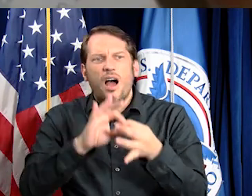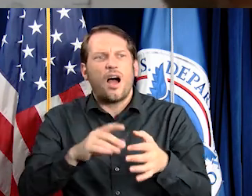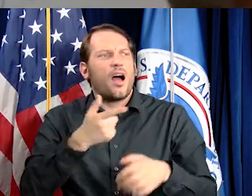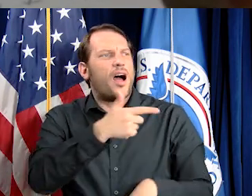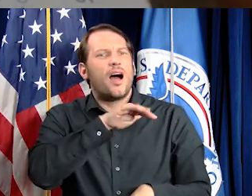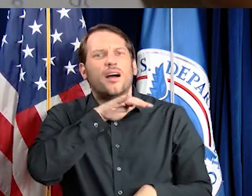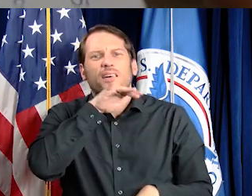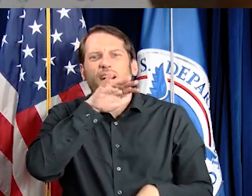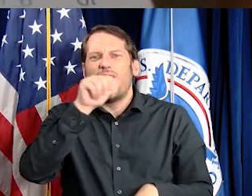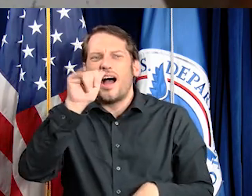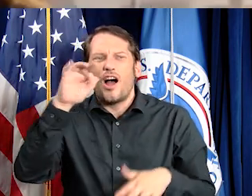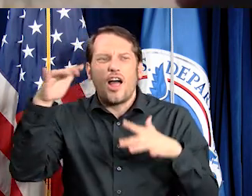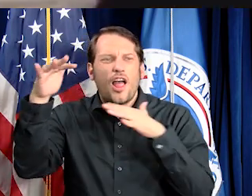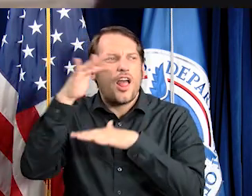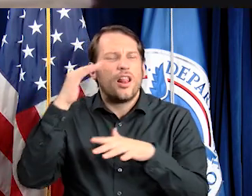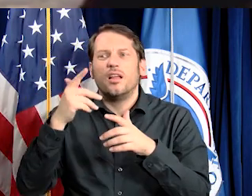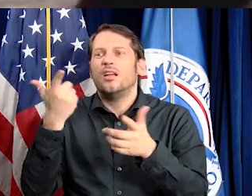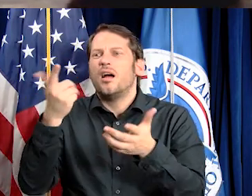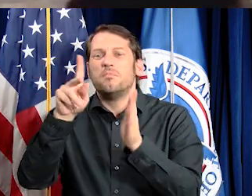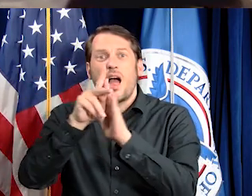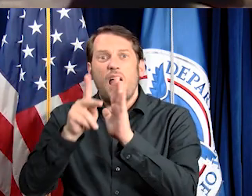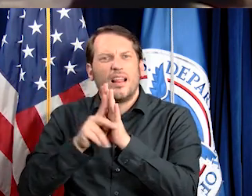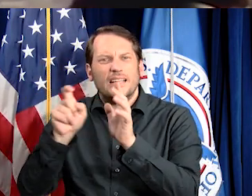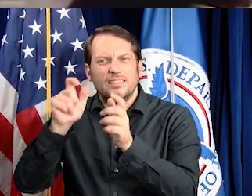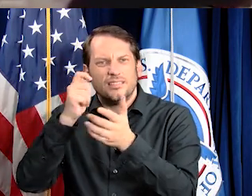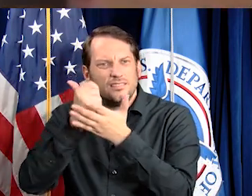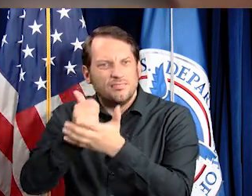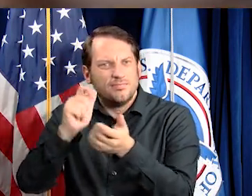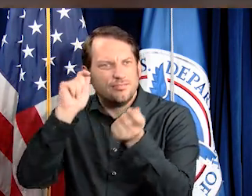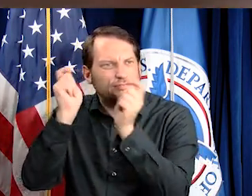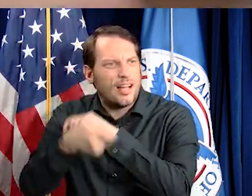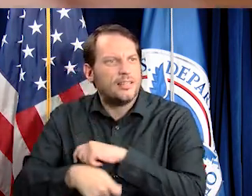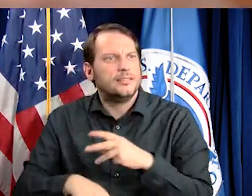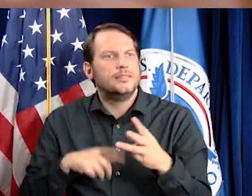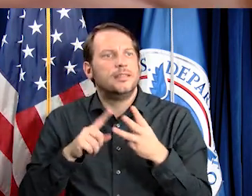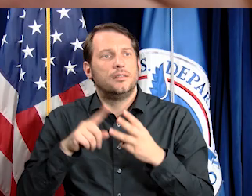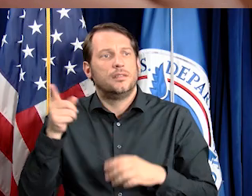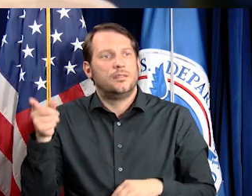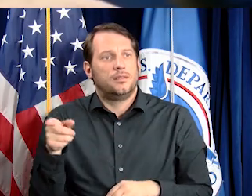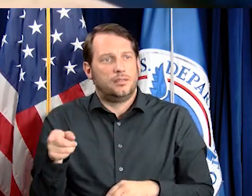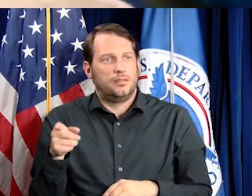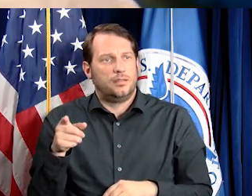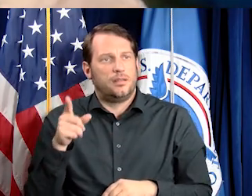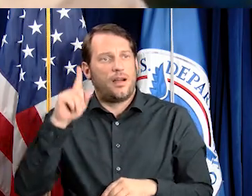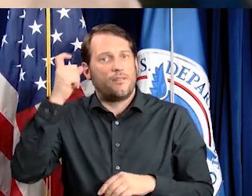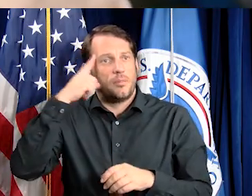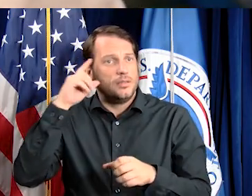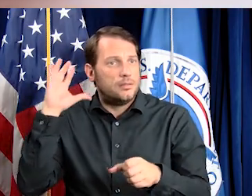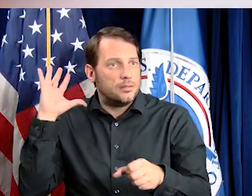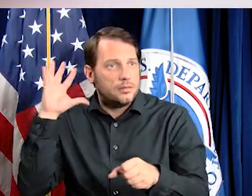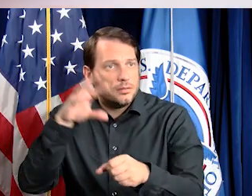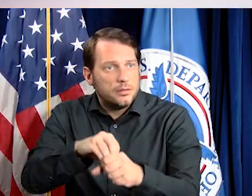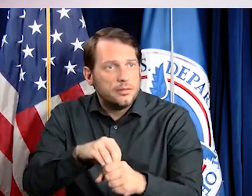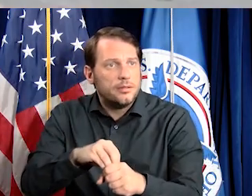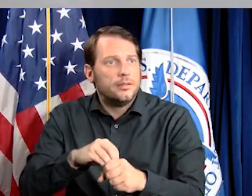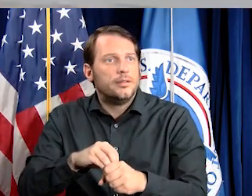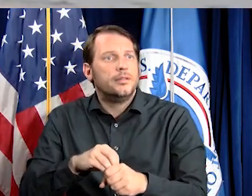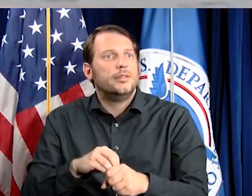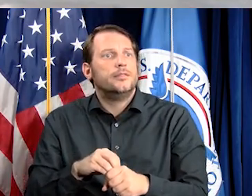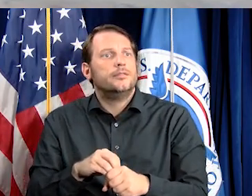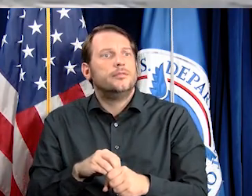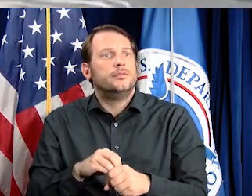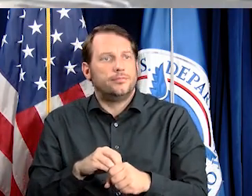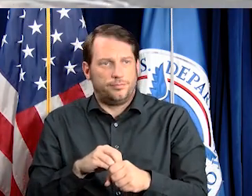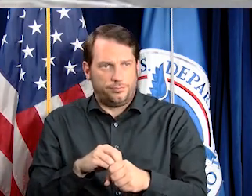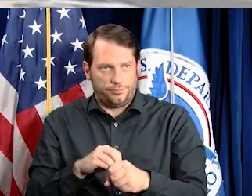policy. In China, an environmental activist puts government data on a mobile app and invites citizens to